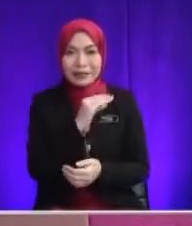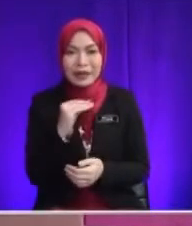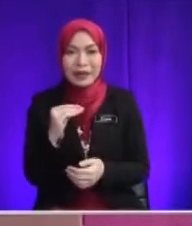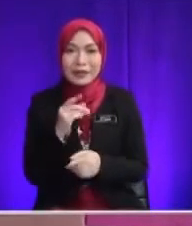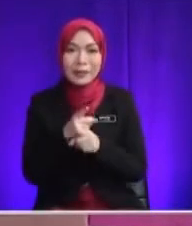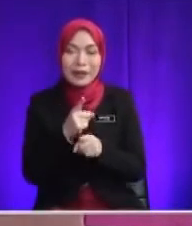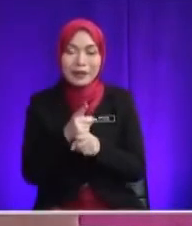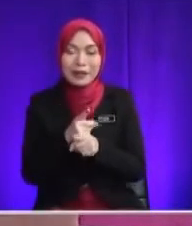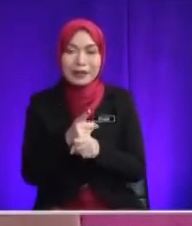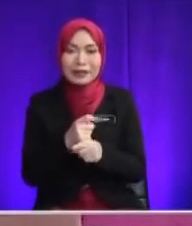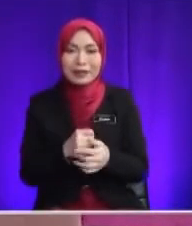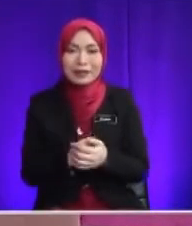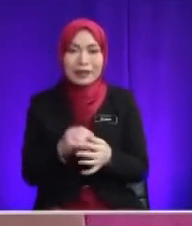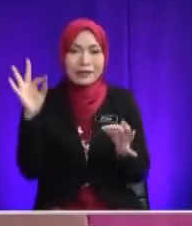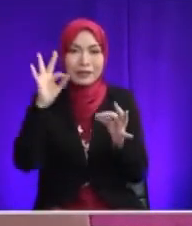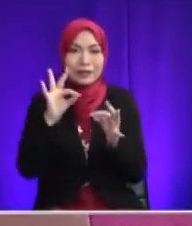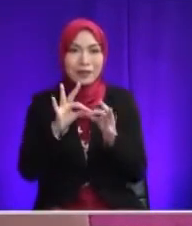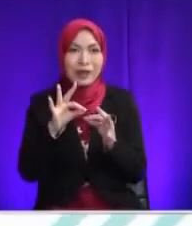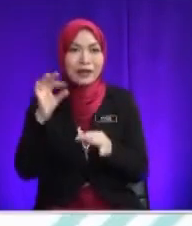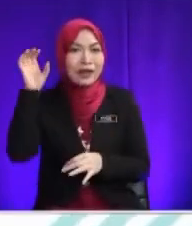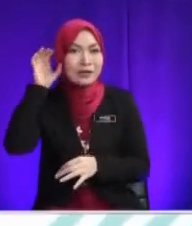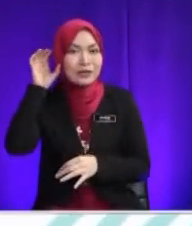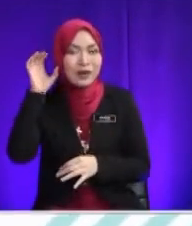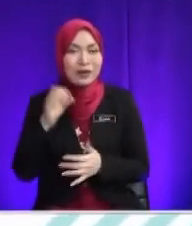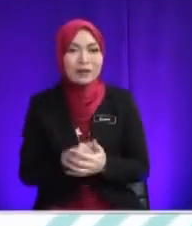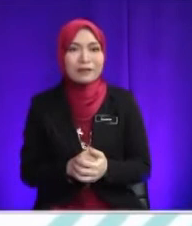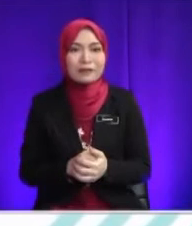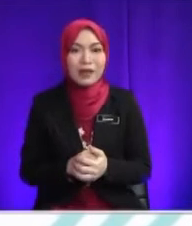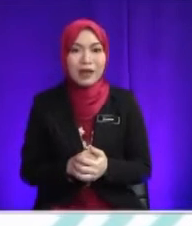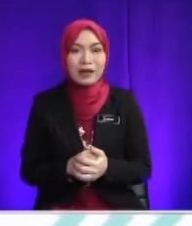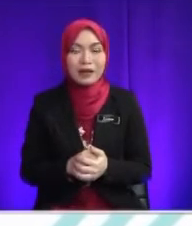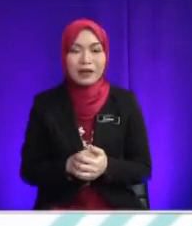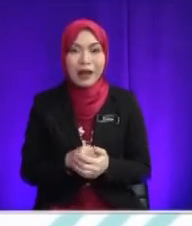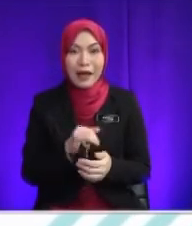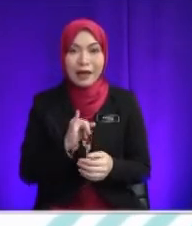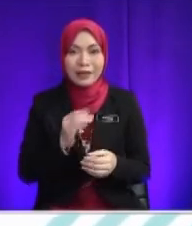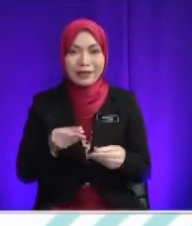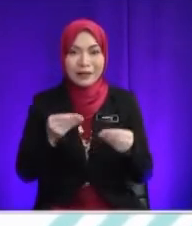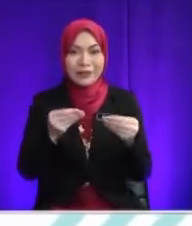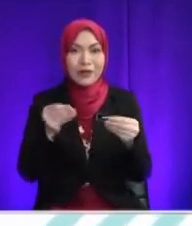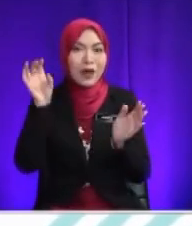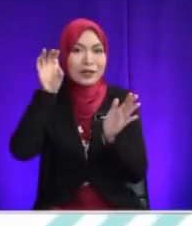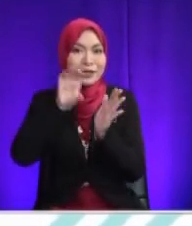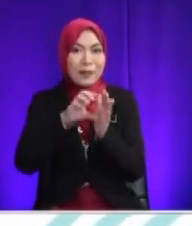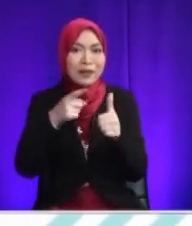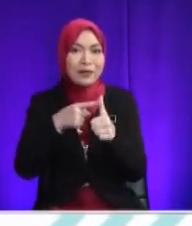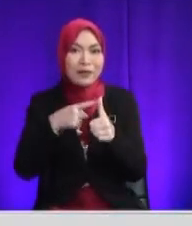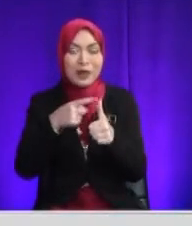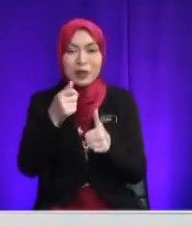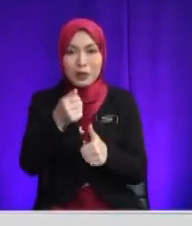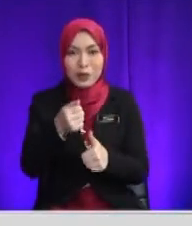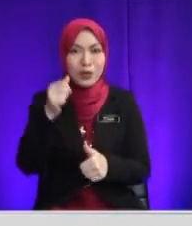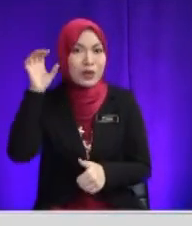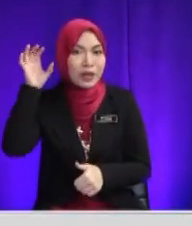Okay. So let's start with the first one. So I'm going to show the example first. Okay, so the first question, you hear a police